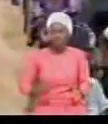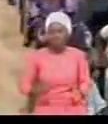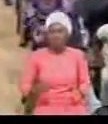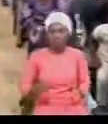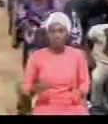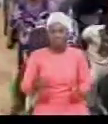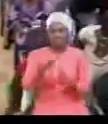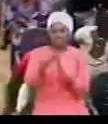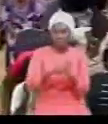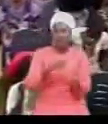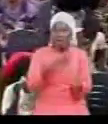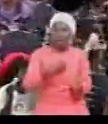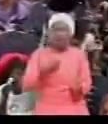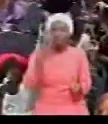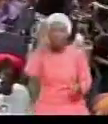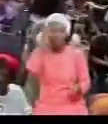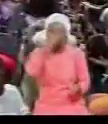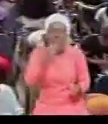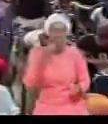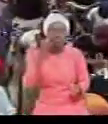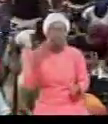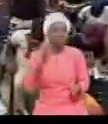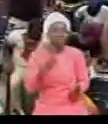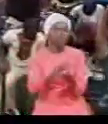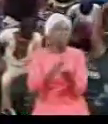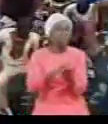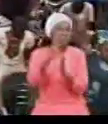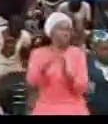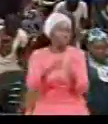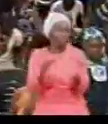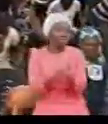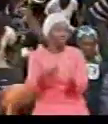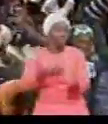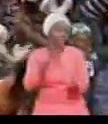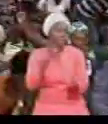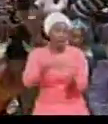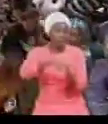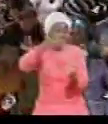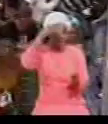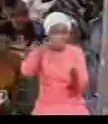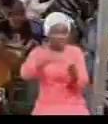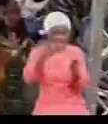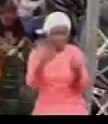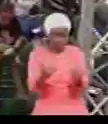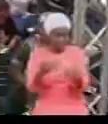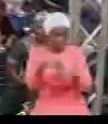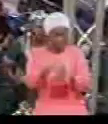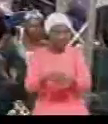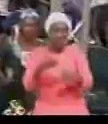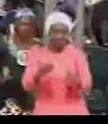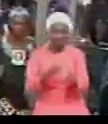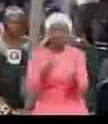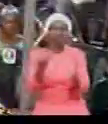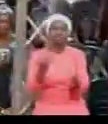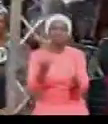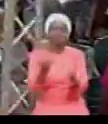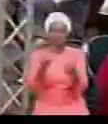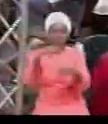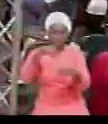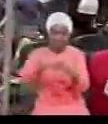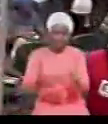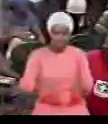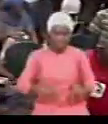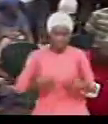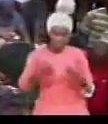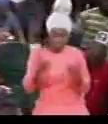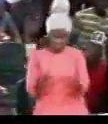the beauties of holiness that we have studied about tonight, let it now be in your